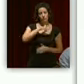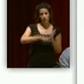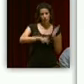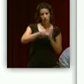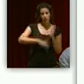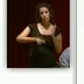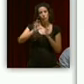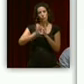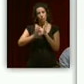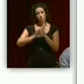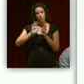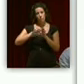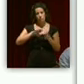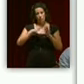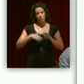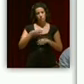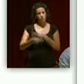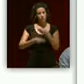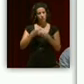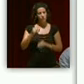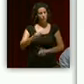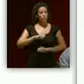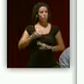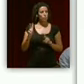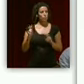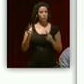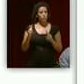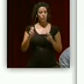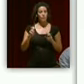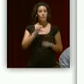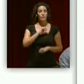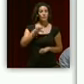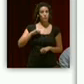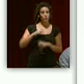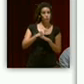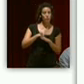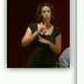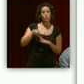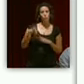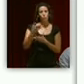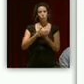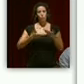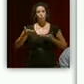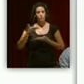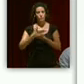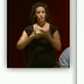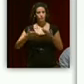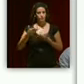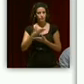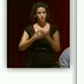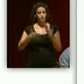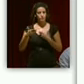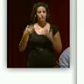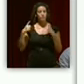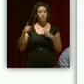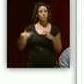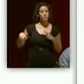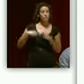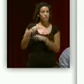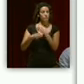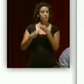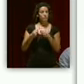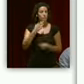and users in order to carry out this project, and it enables us to do something new, which is not to pay on in an individual